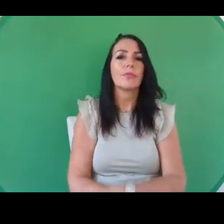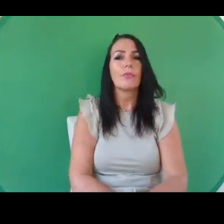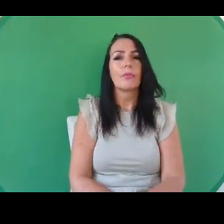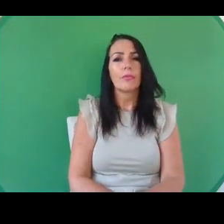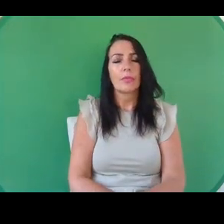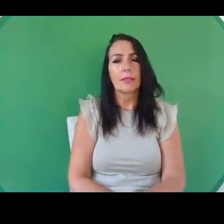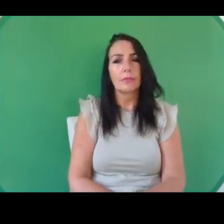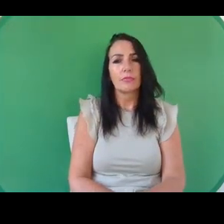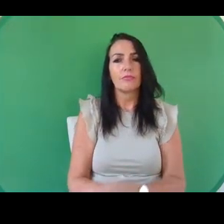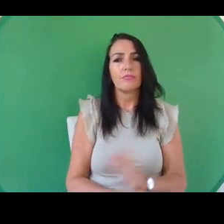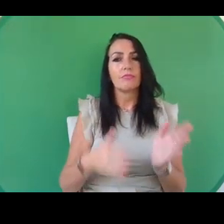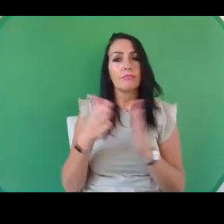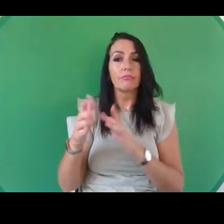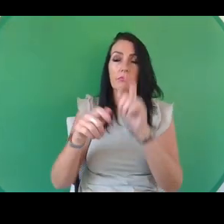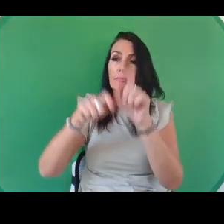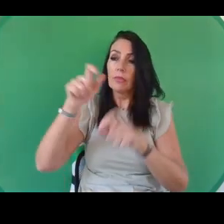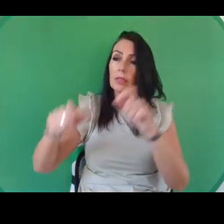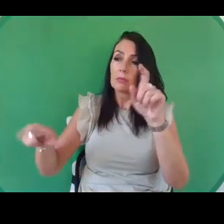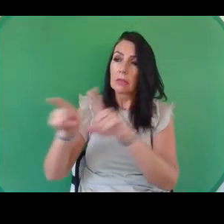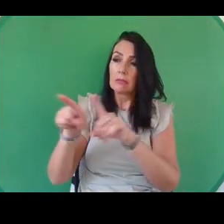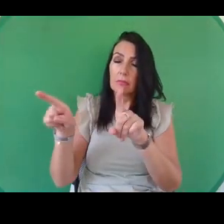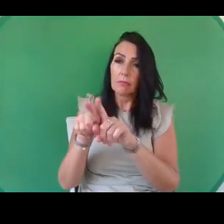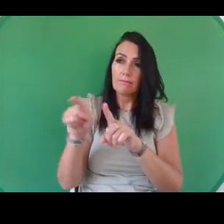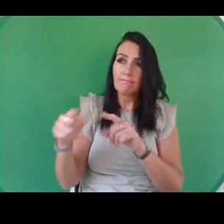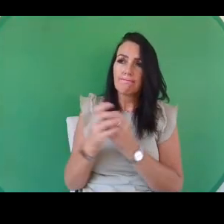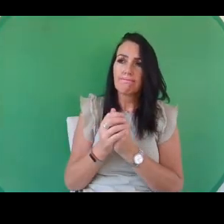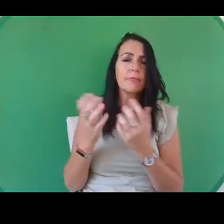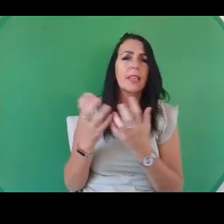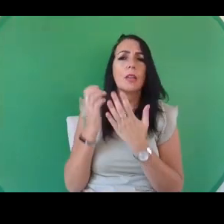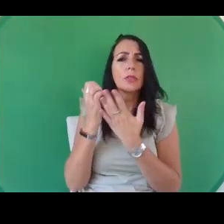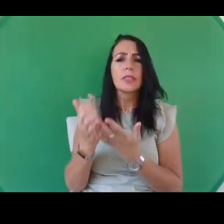And finally, engage your customers. So how does this help you